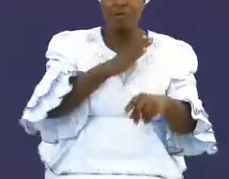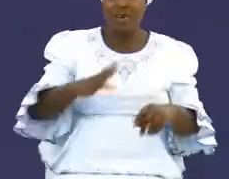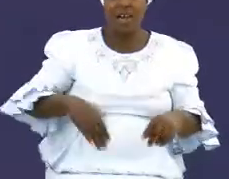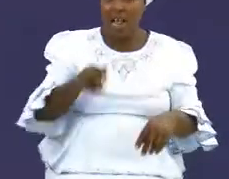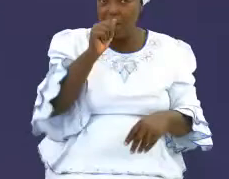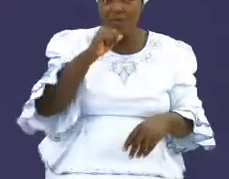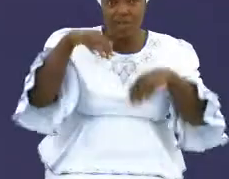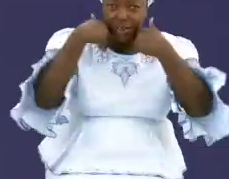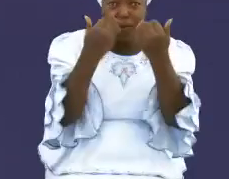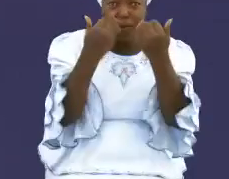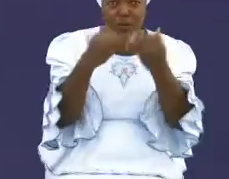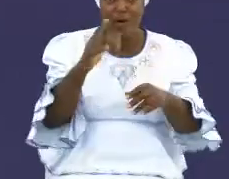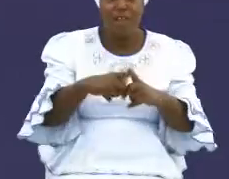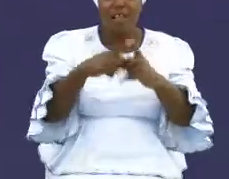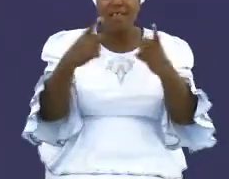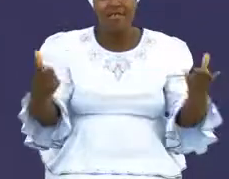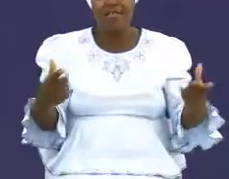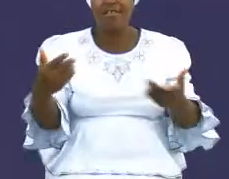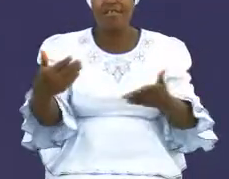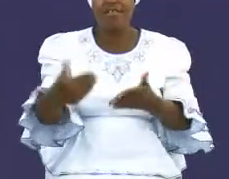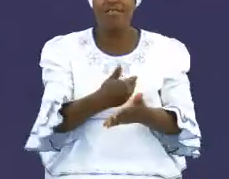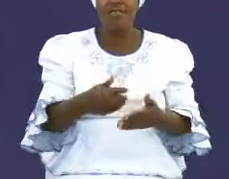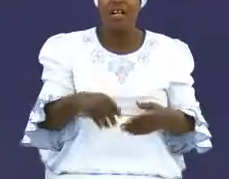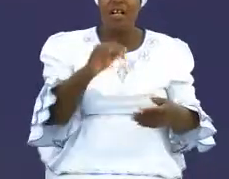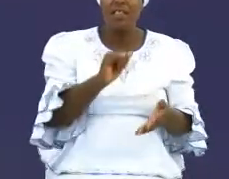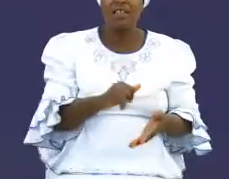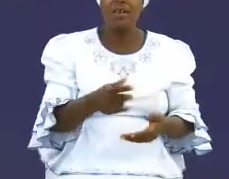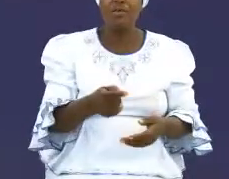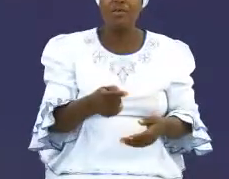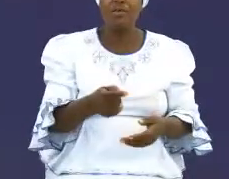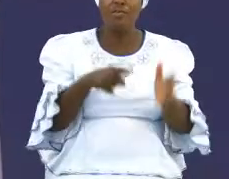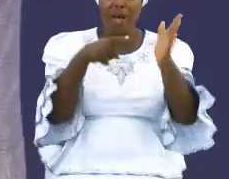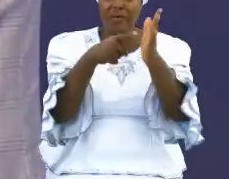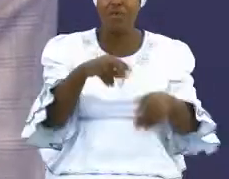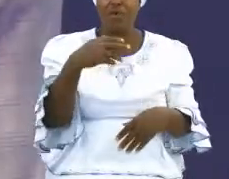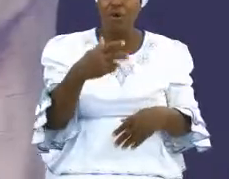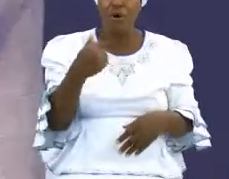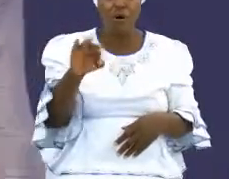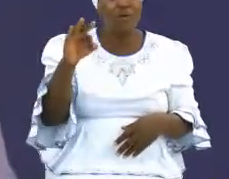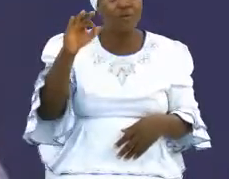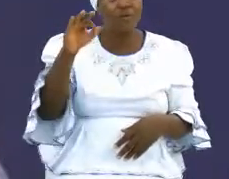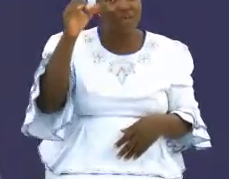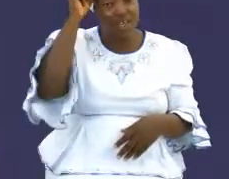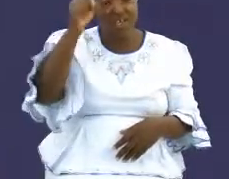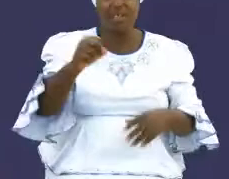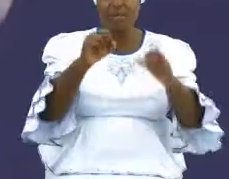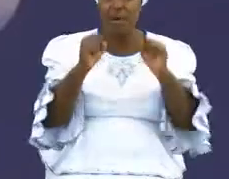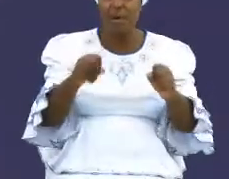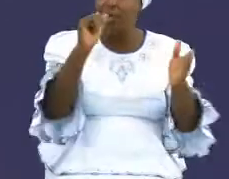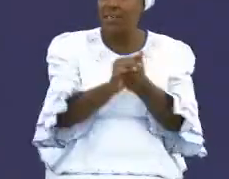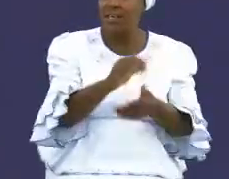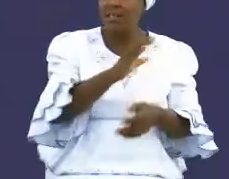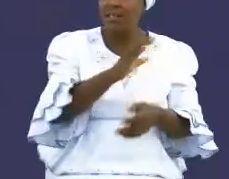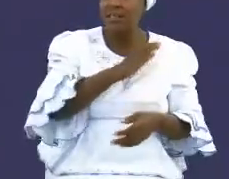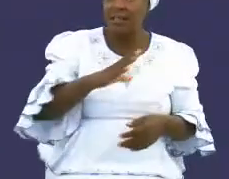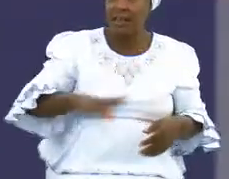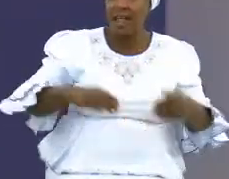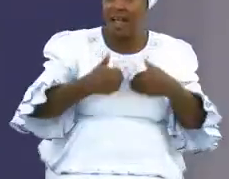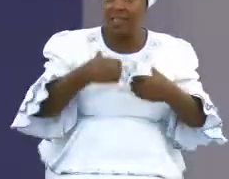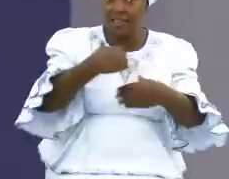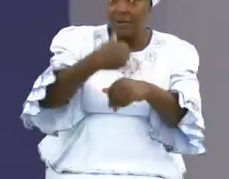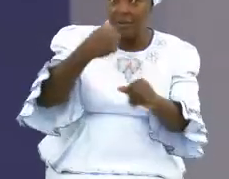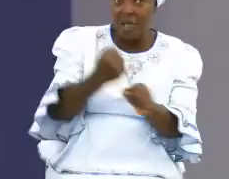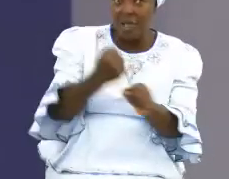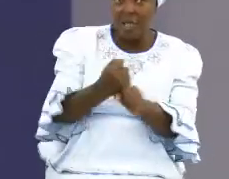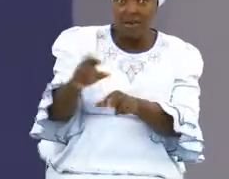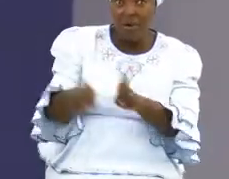of the great news, manifestation of his power. that Christ has made available